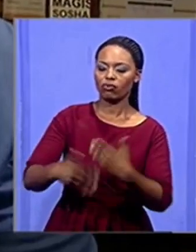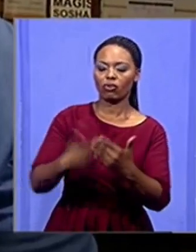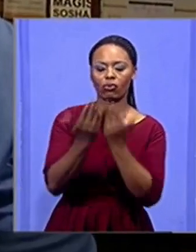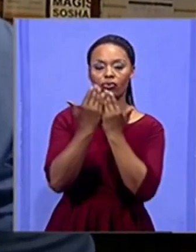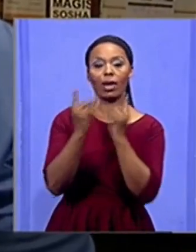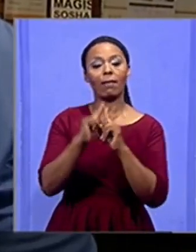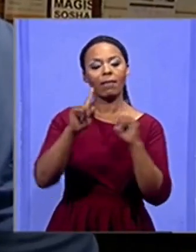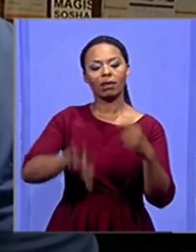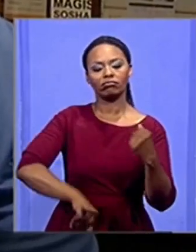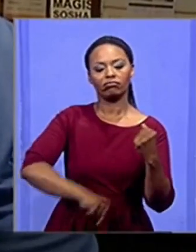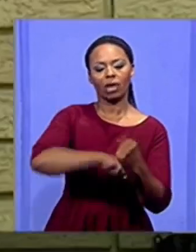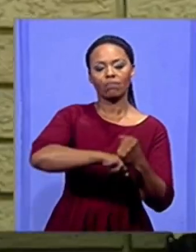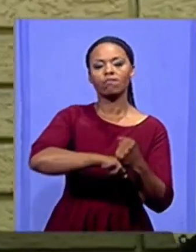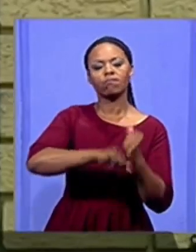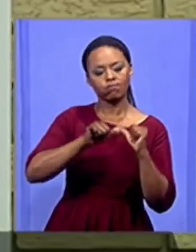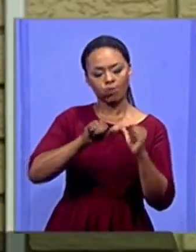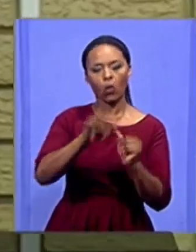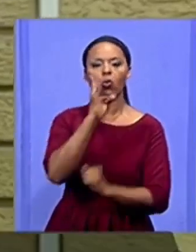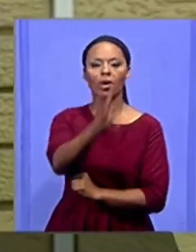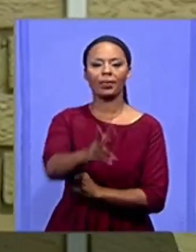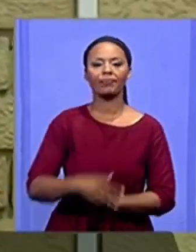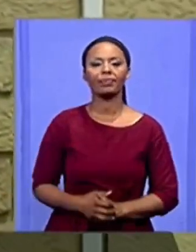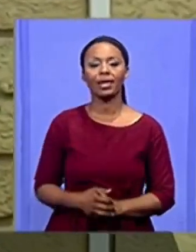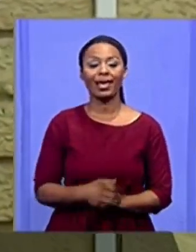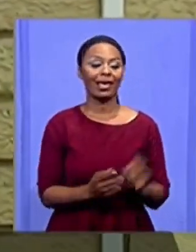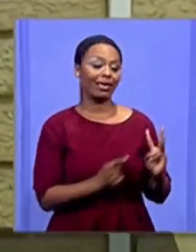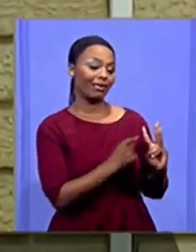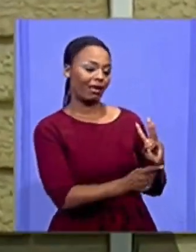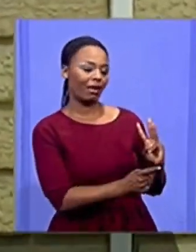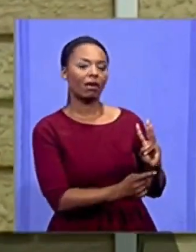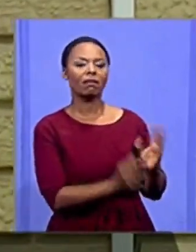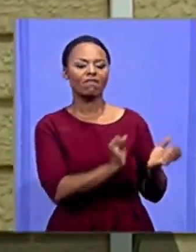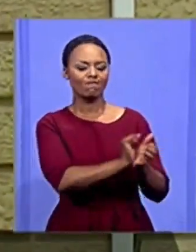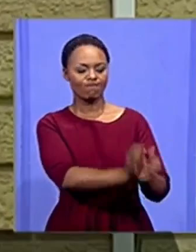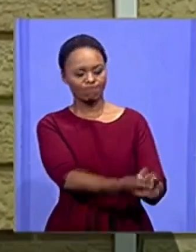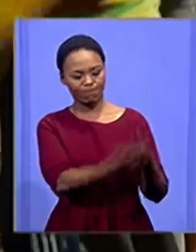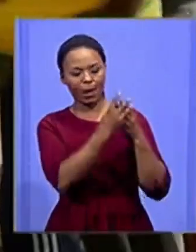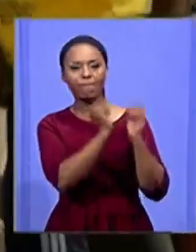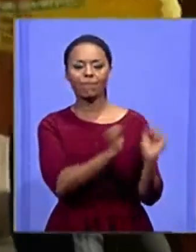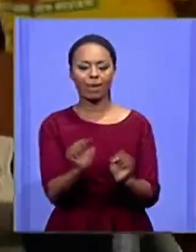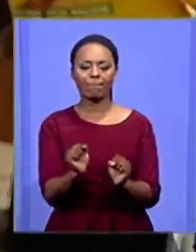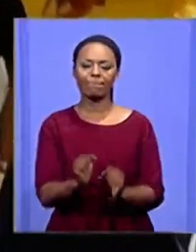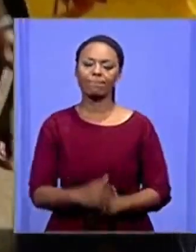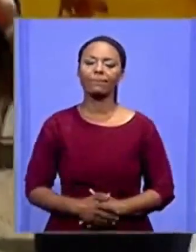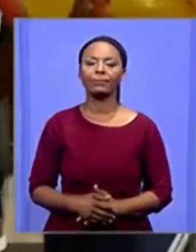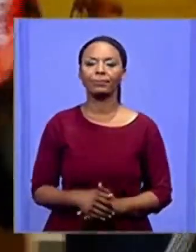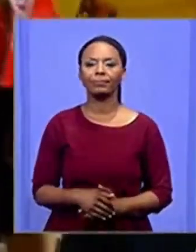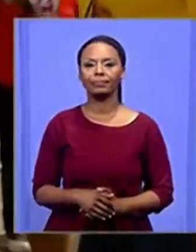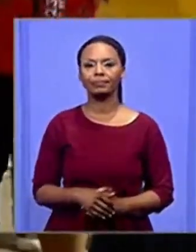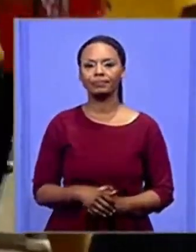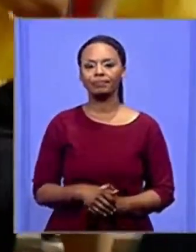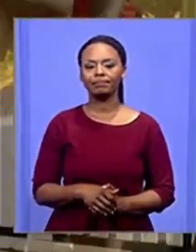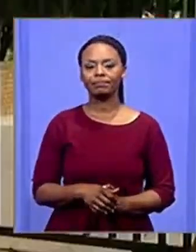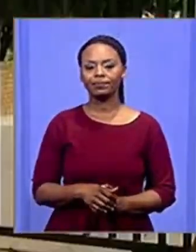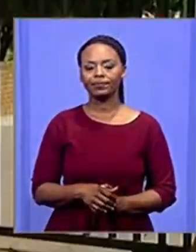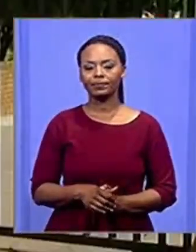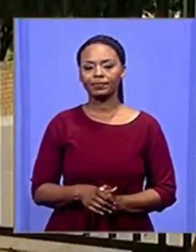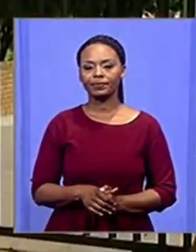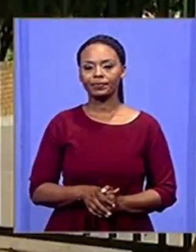the support will continue because Boraro jono bo santse bo golegilwe kwa diseleng. Molemwane motho wa SABC